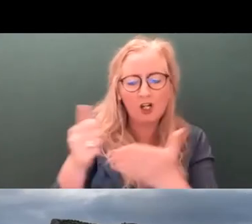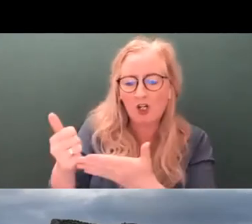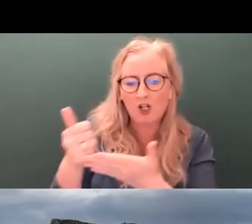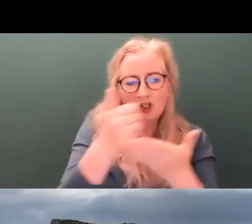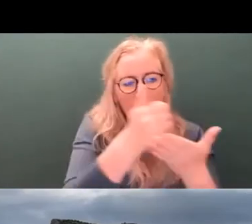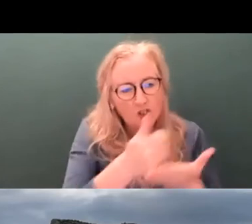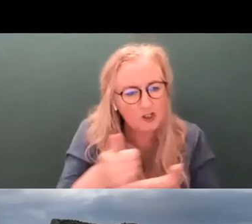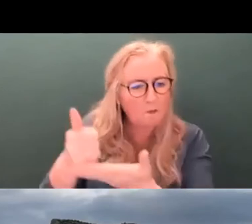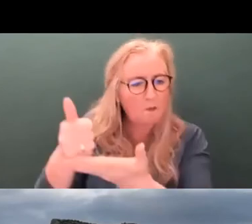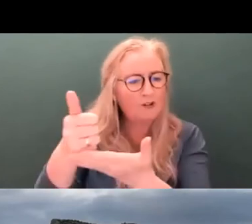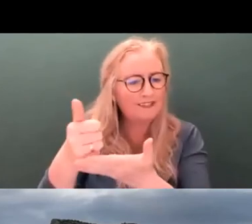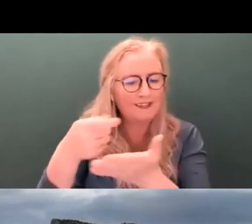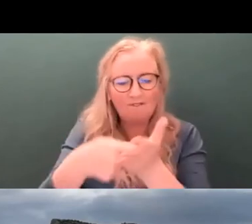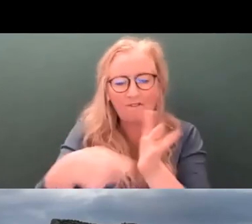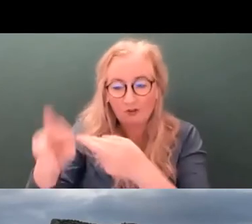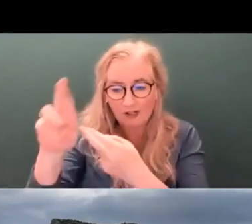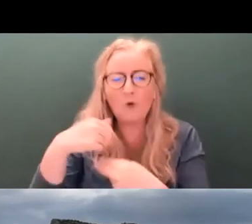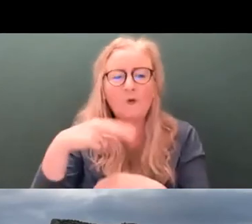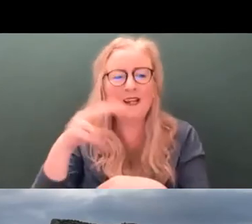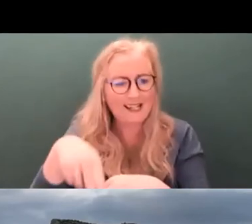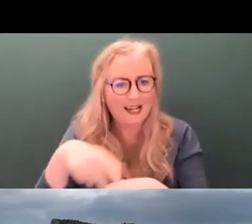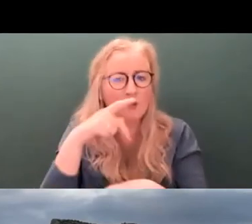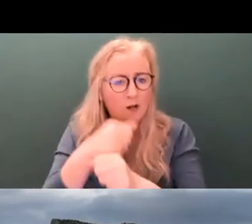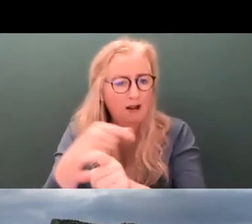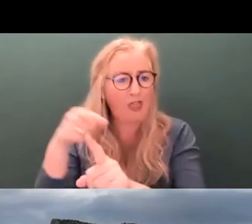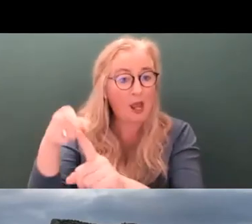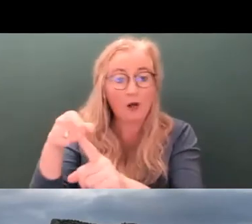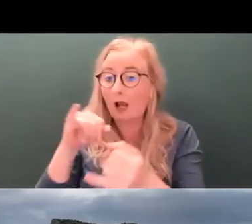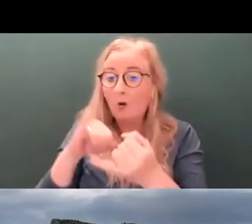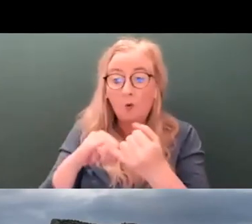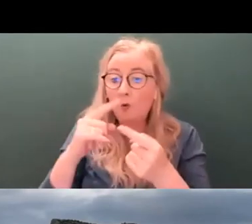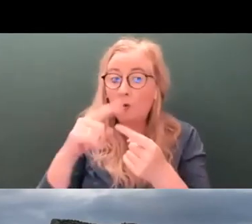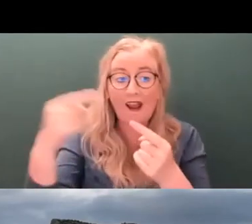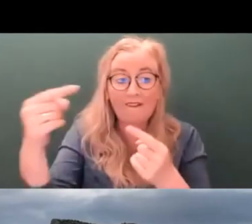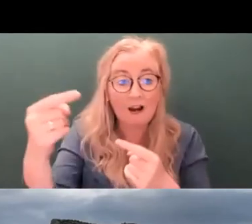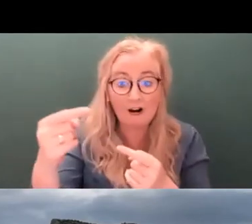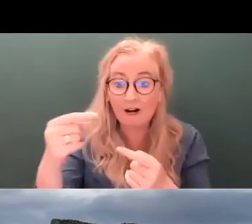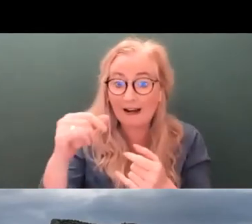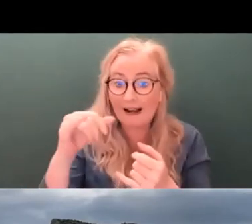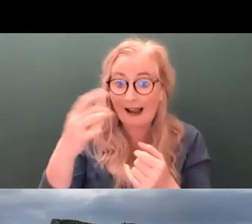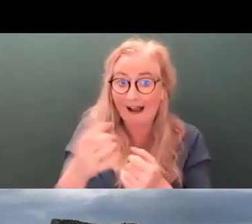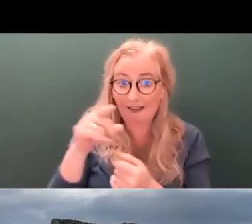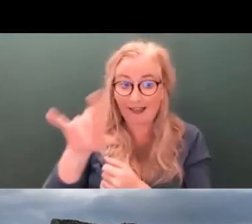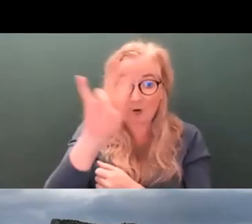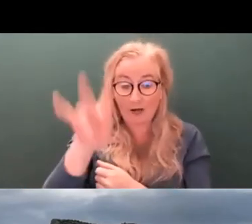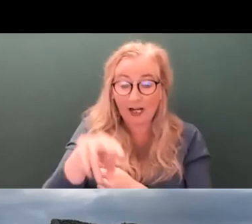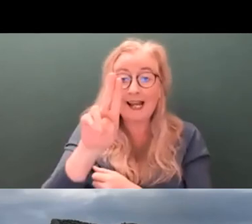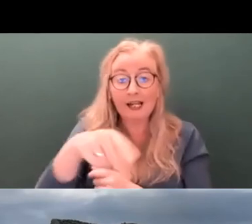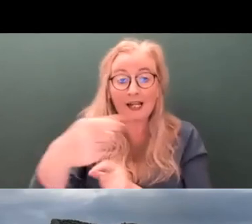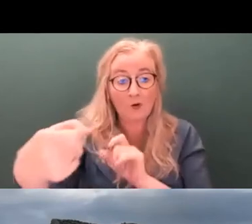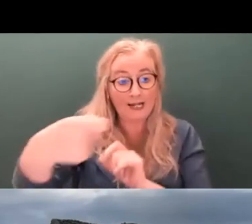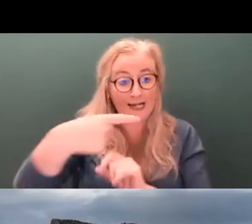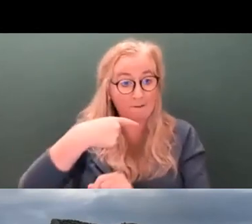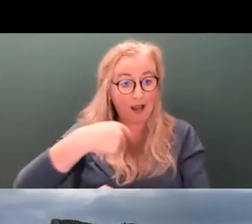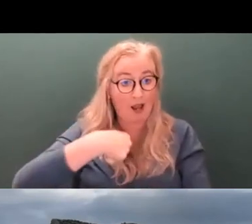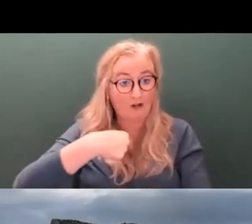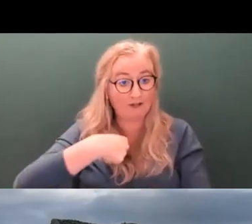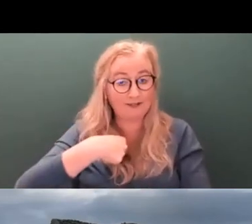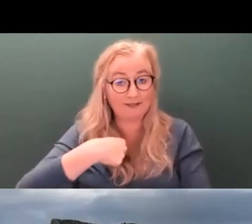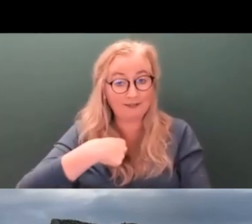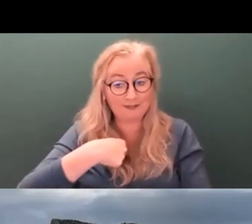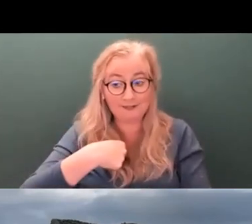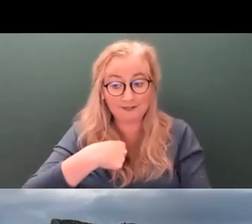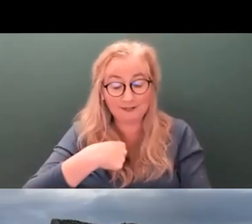And when we could talk about that if you want to whoever asked that question, if they want to email Heritage Week at Heritage Council